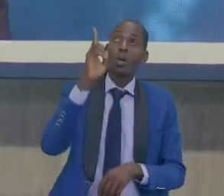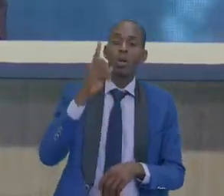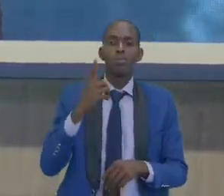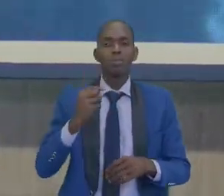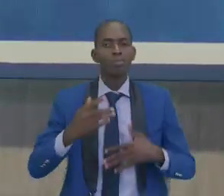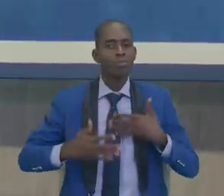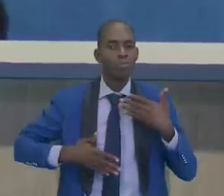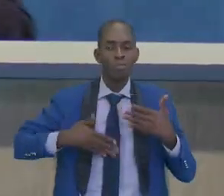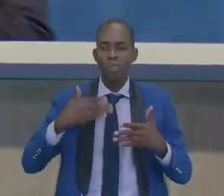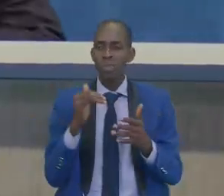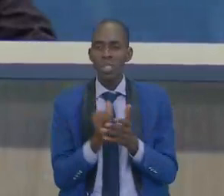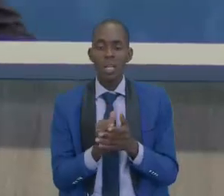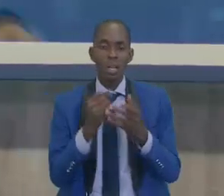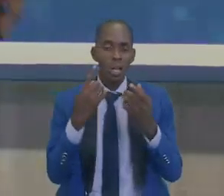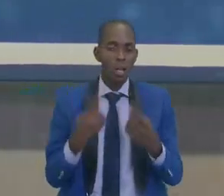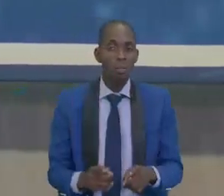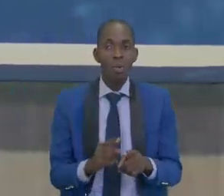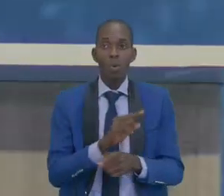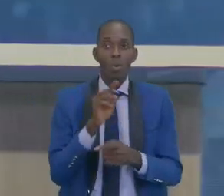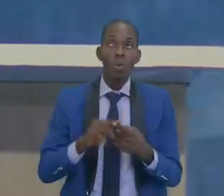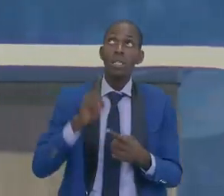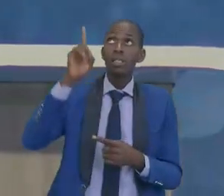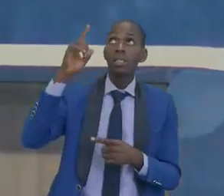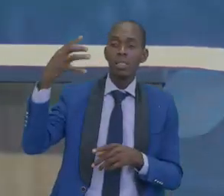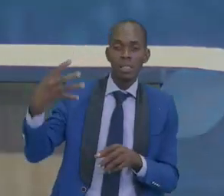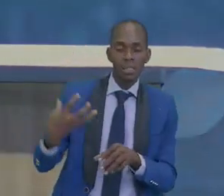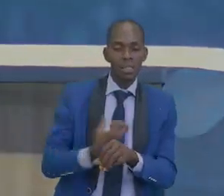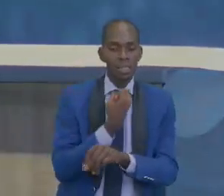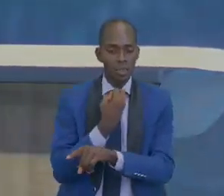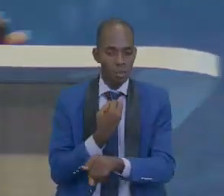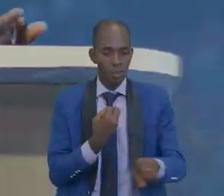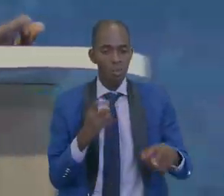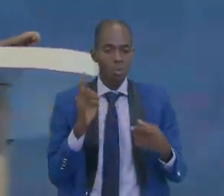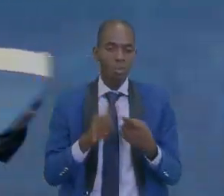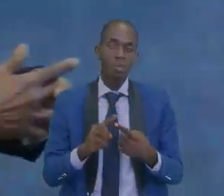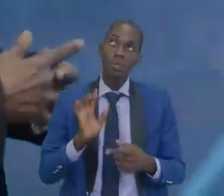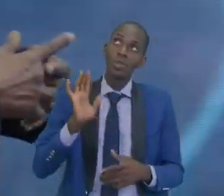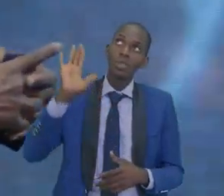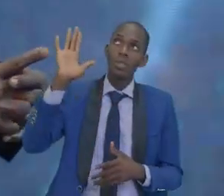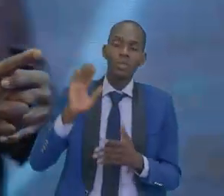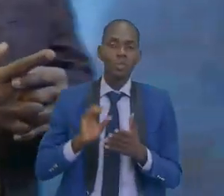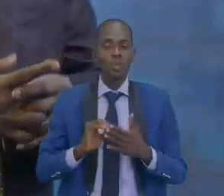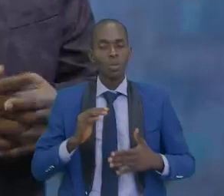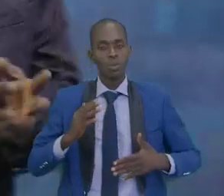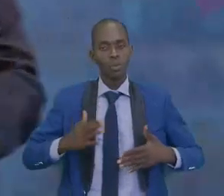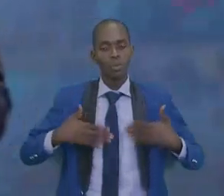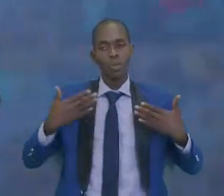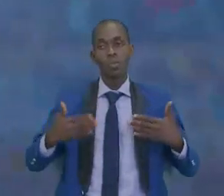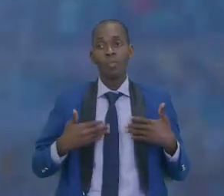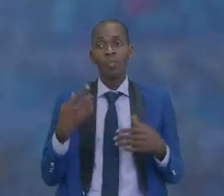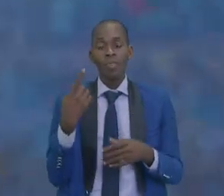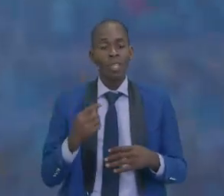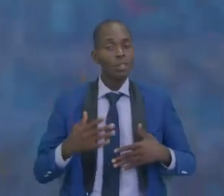comes when he takes you to his own joy, The joy